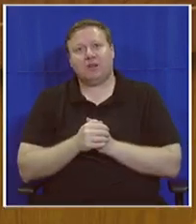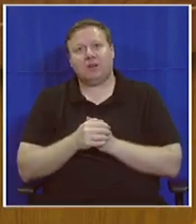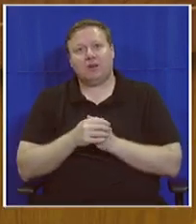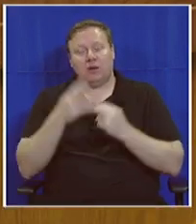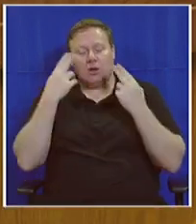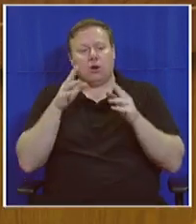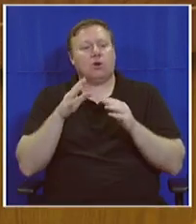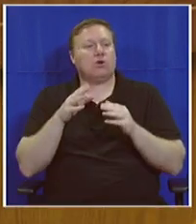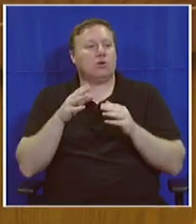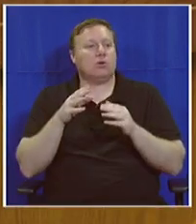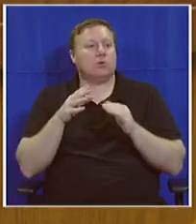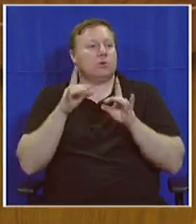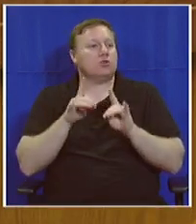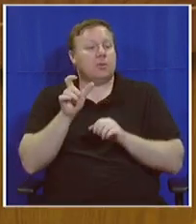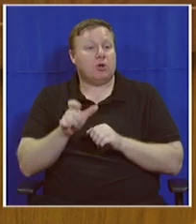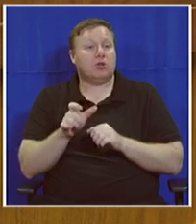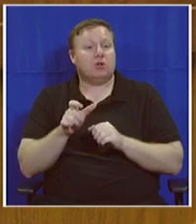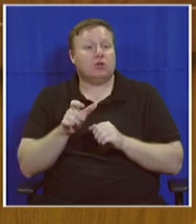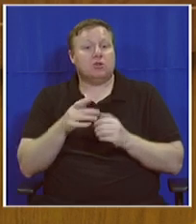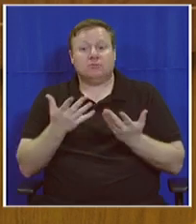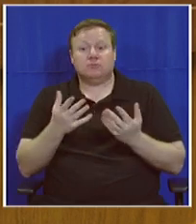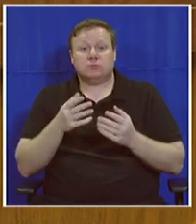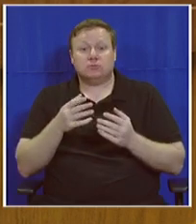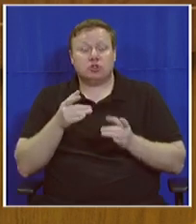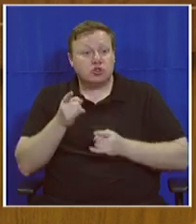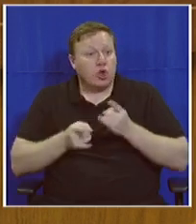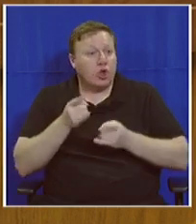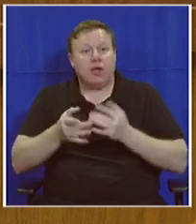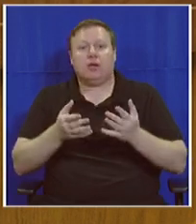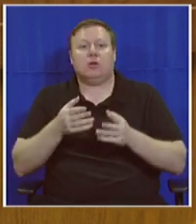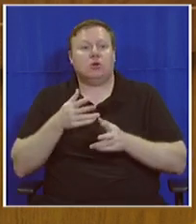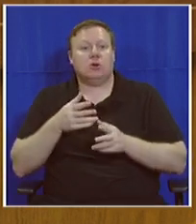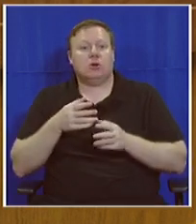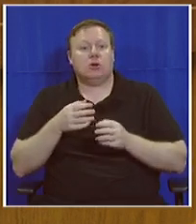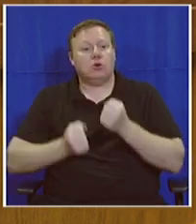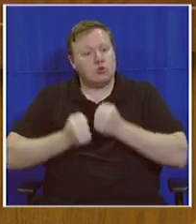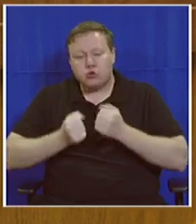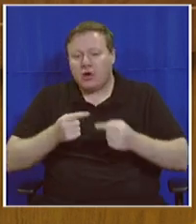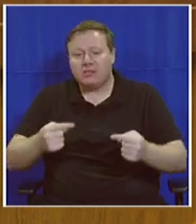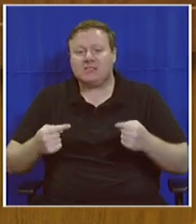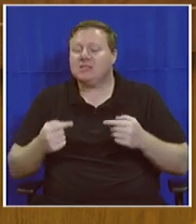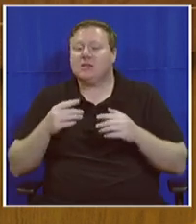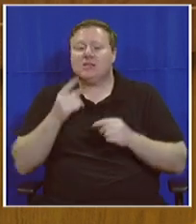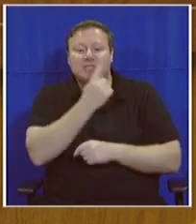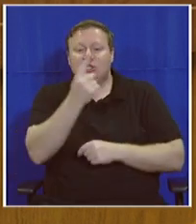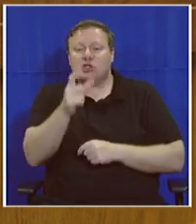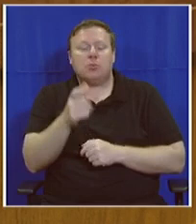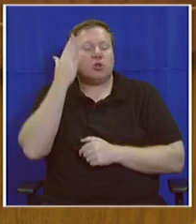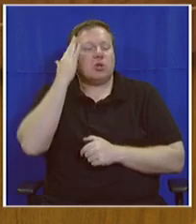life is a journey, it's a race, and none of us know how long our race or our personal journey in life would